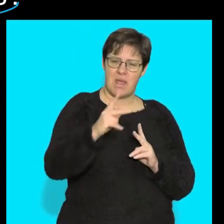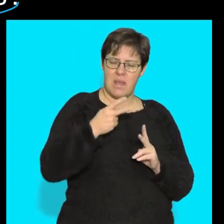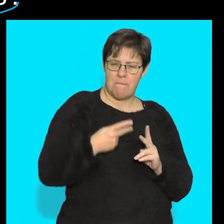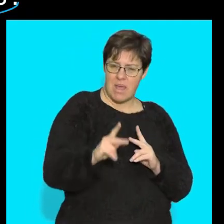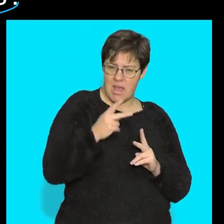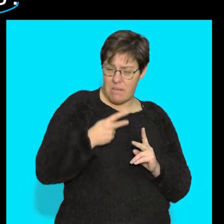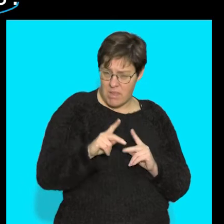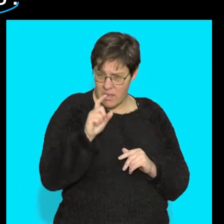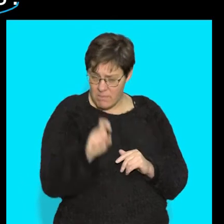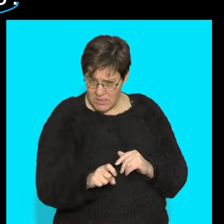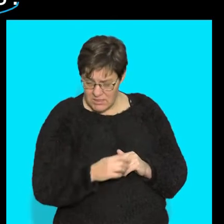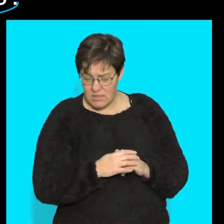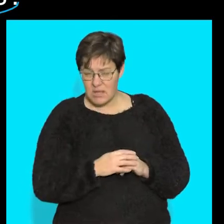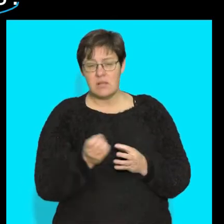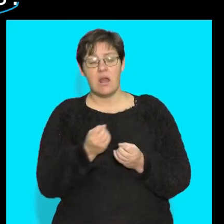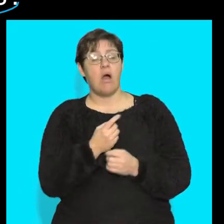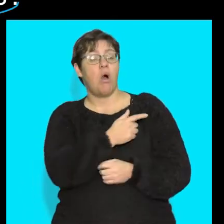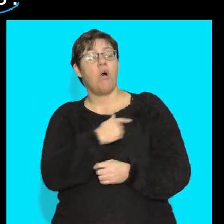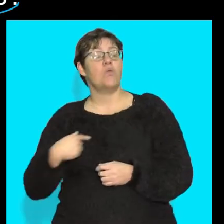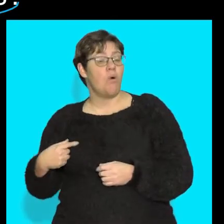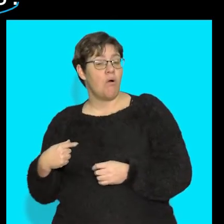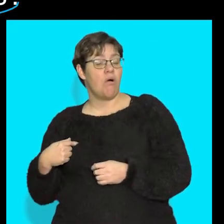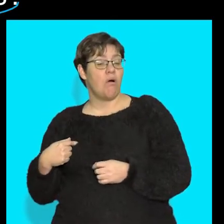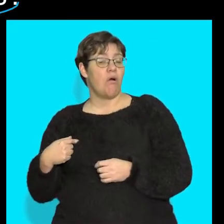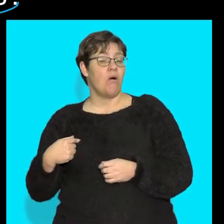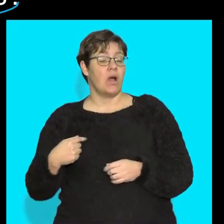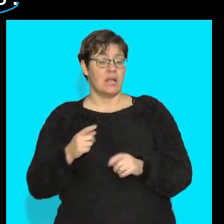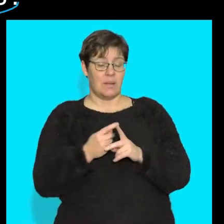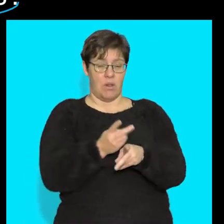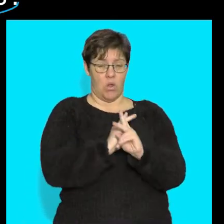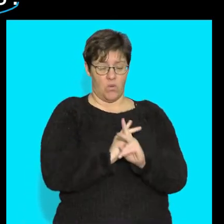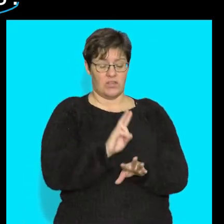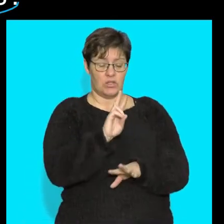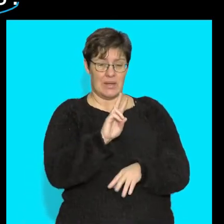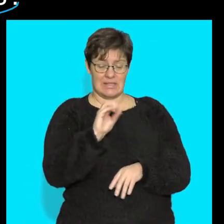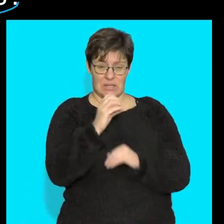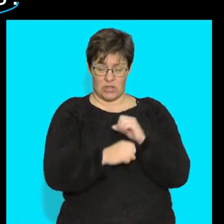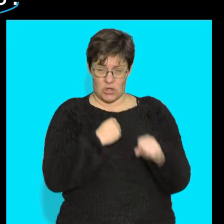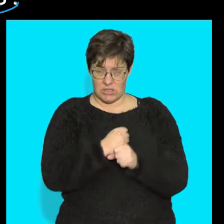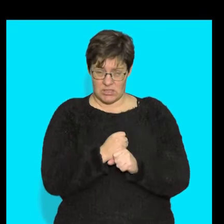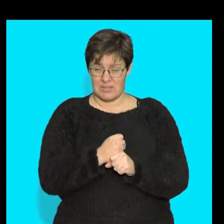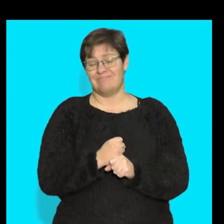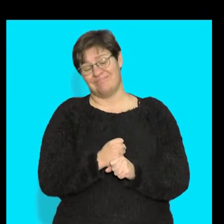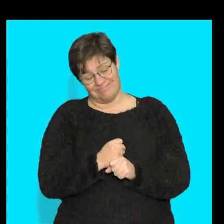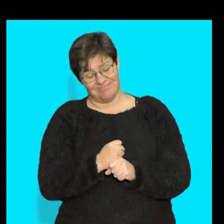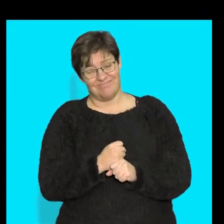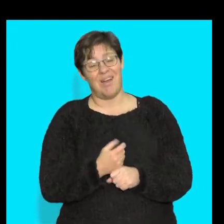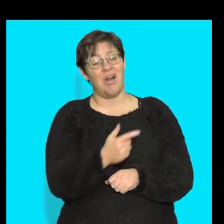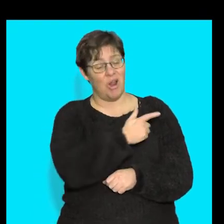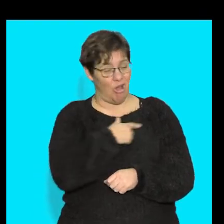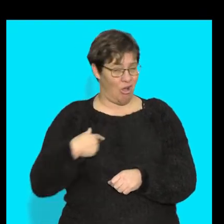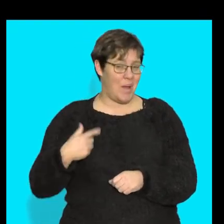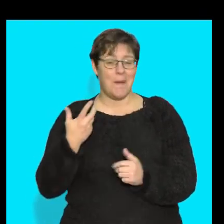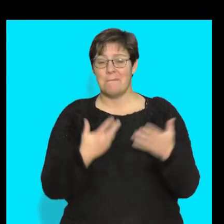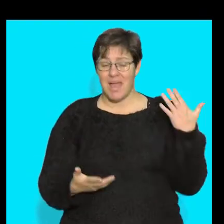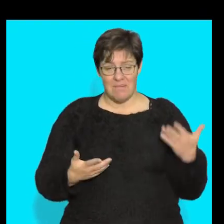to pay. And then lastly, how long is the loan period? If they say 20 years, yeah,